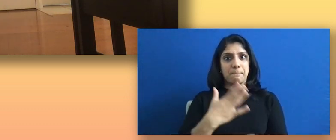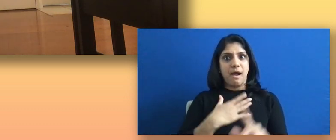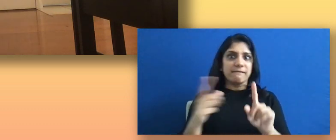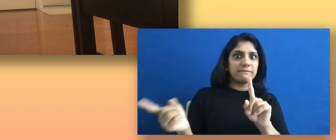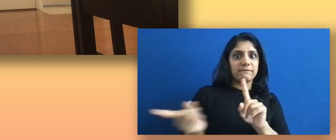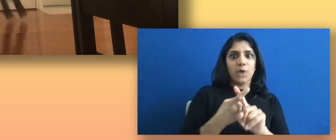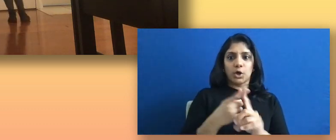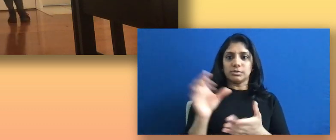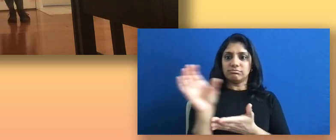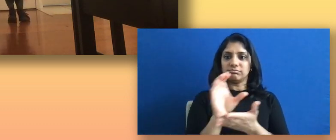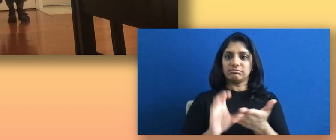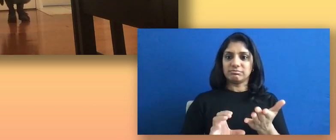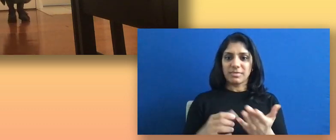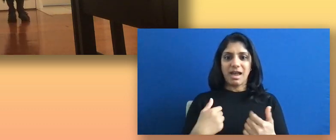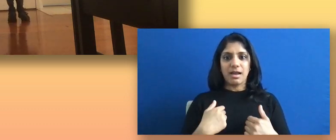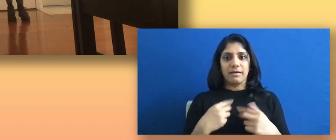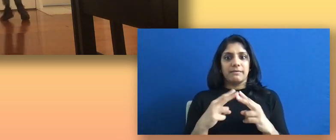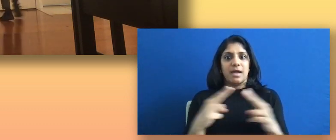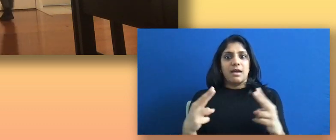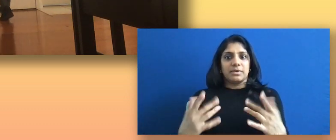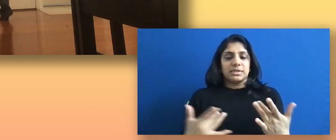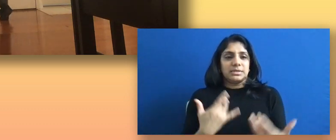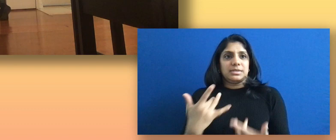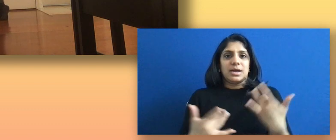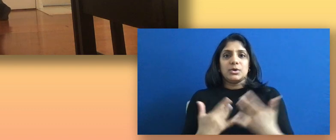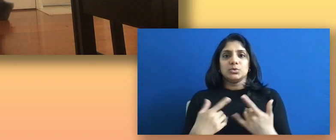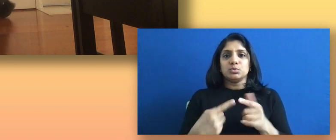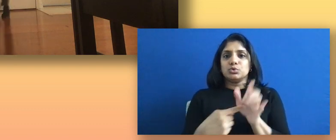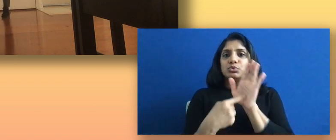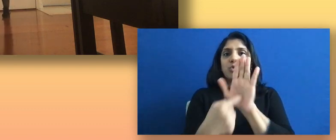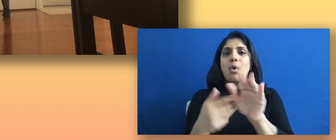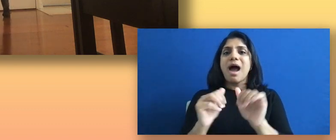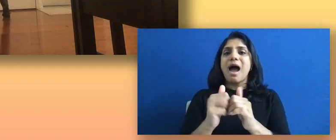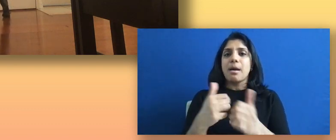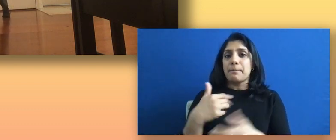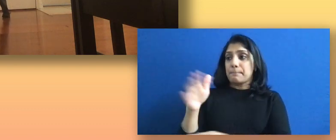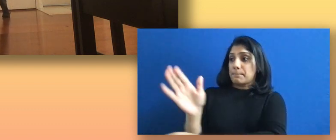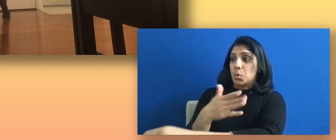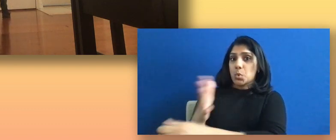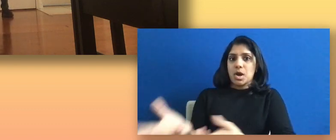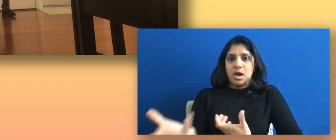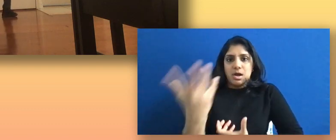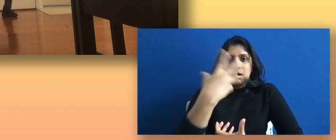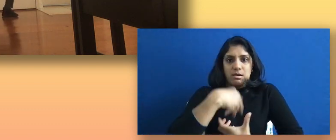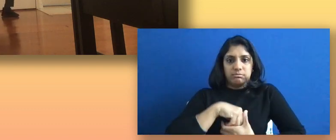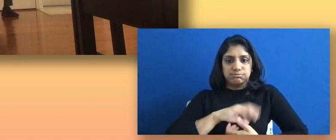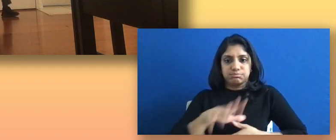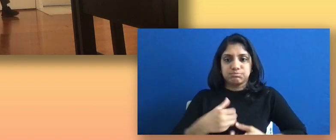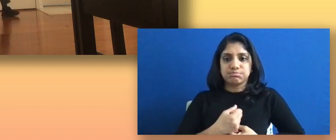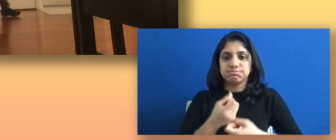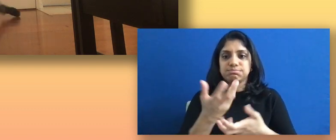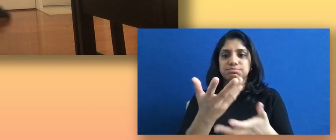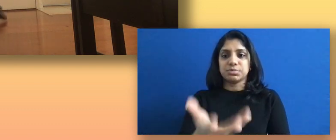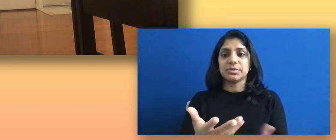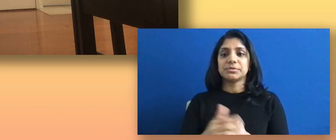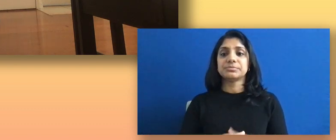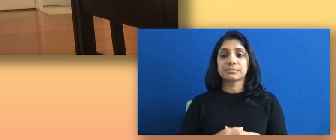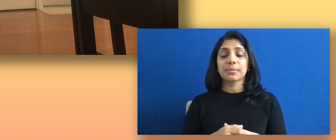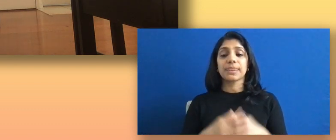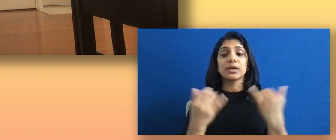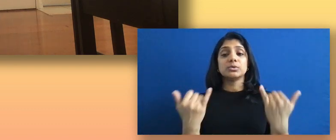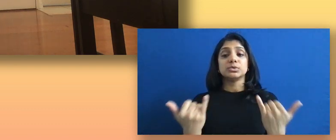be embodying my music through dance tonight. Tonight, I'm revisiting The Well-Tempered